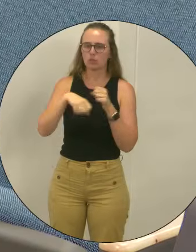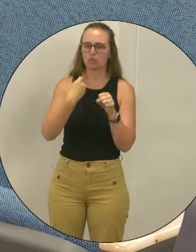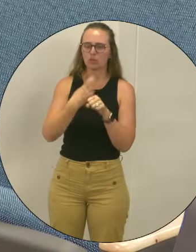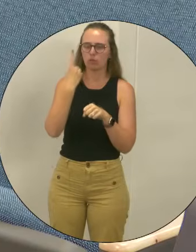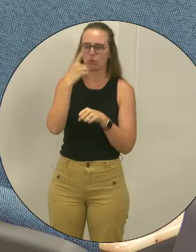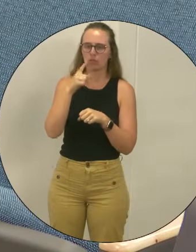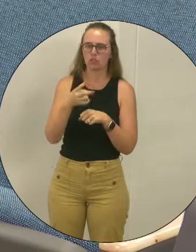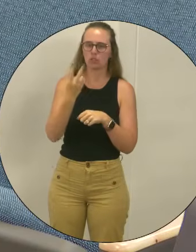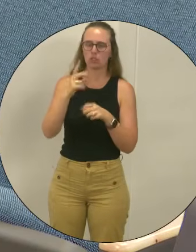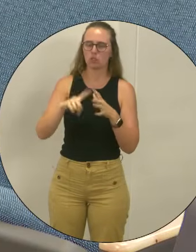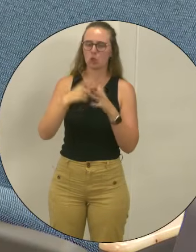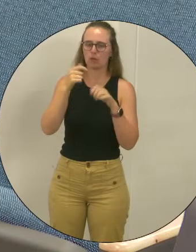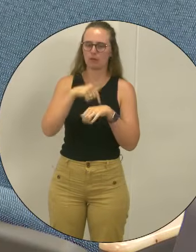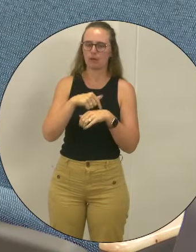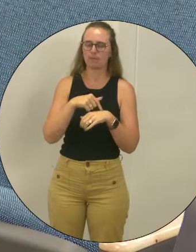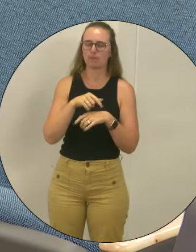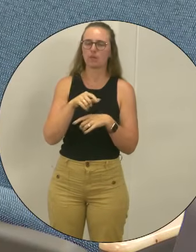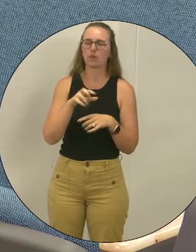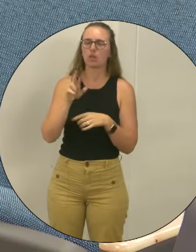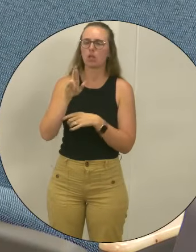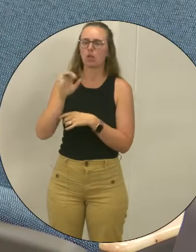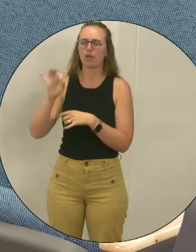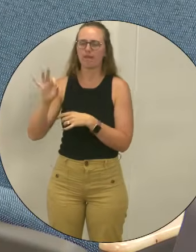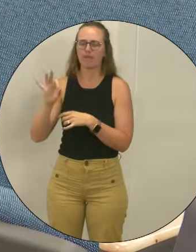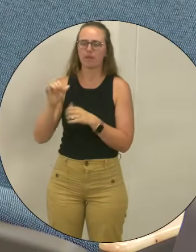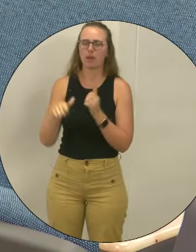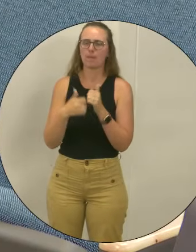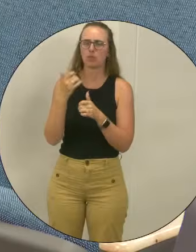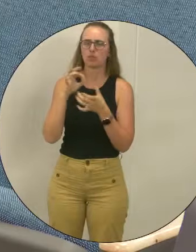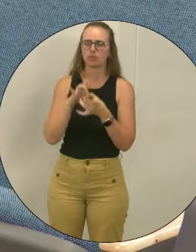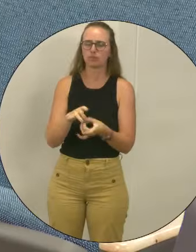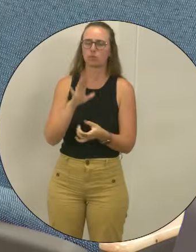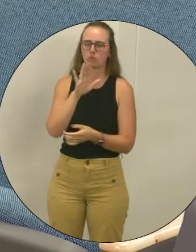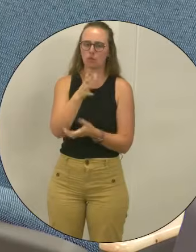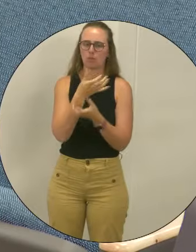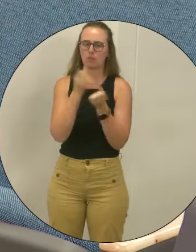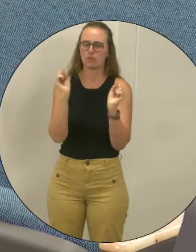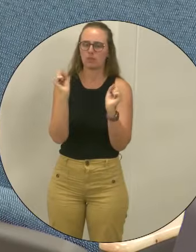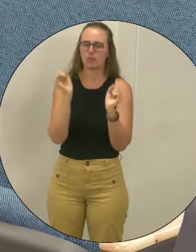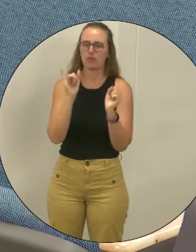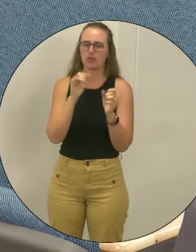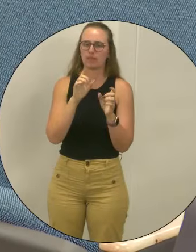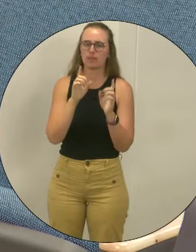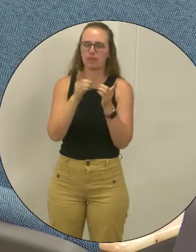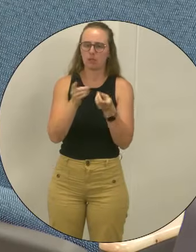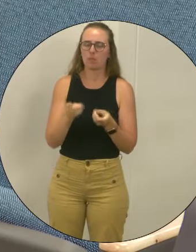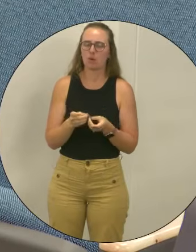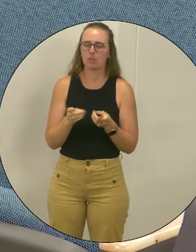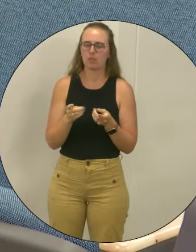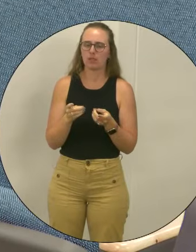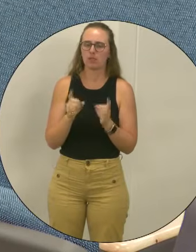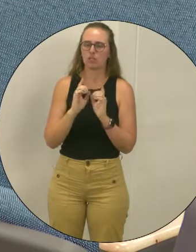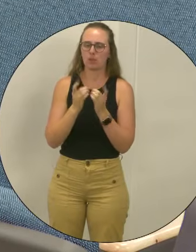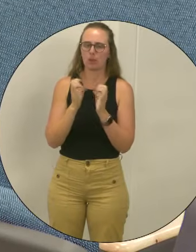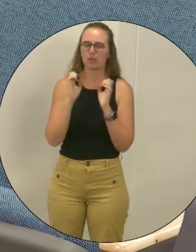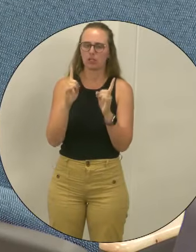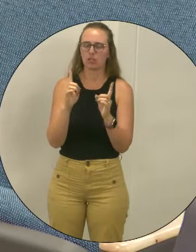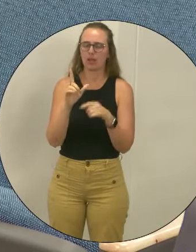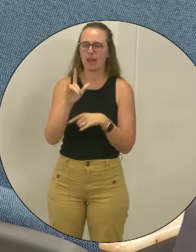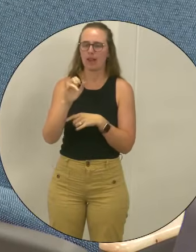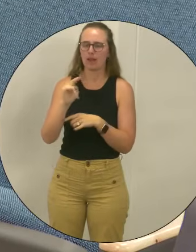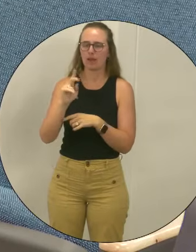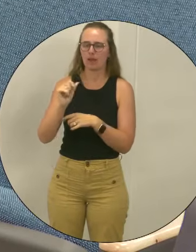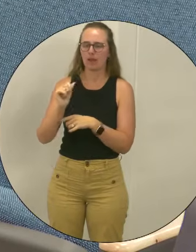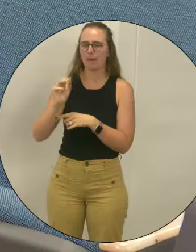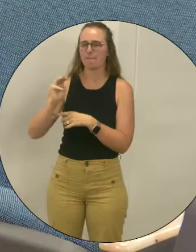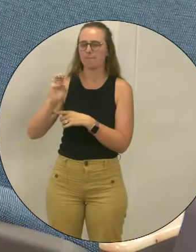initiatives, the RIF, mostly due to her president and the Department of Education, her buddy, Linda McMahon. Of